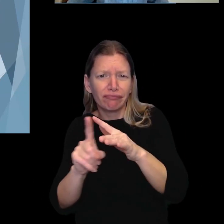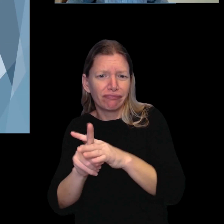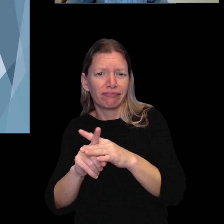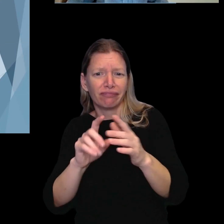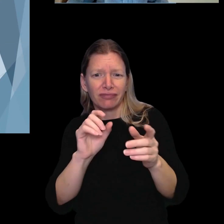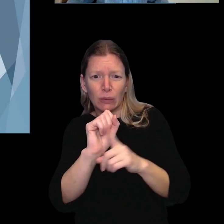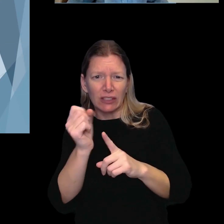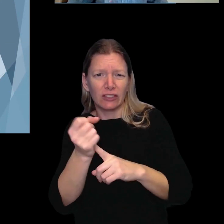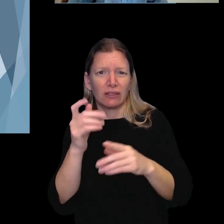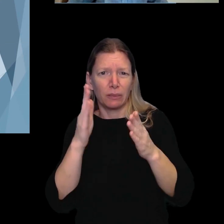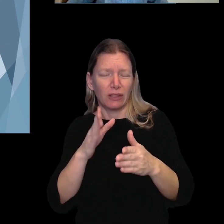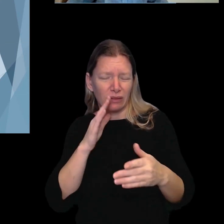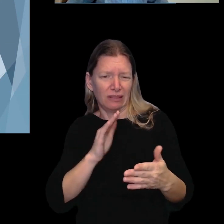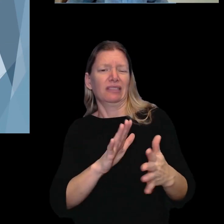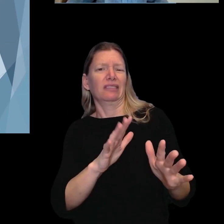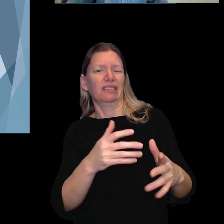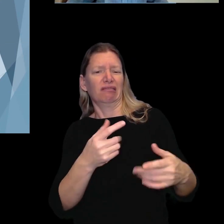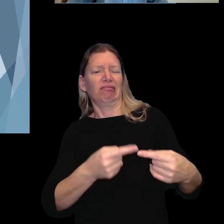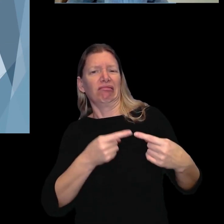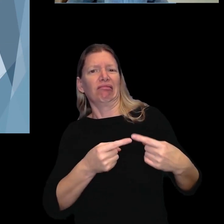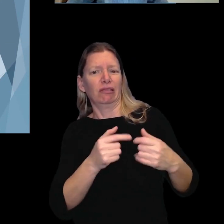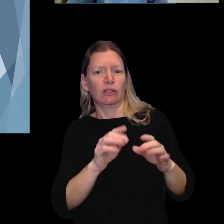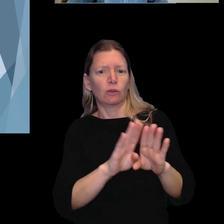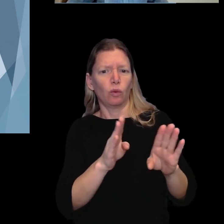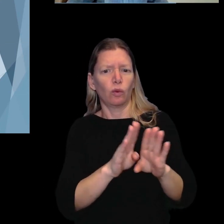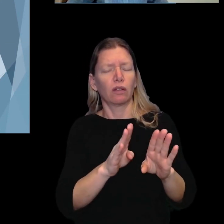that a person would encounter in independently opening a door,